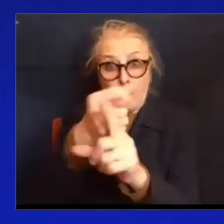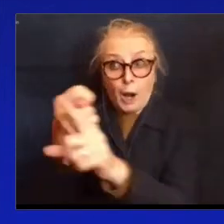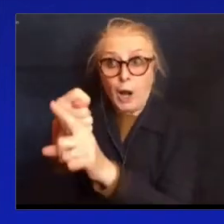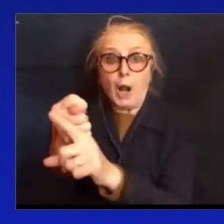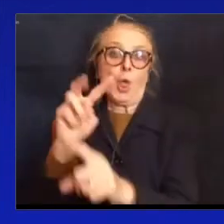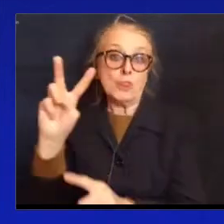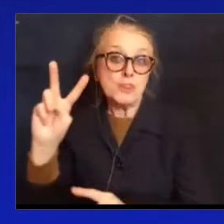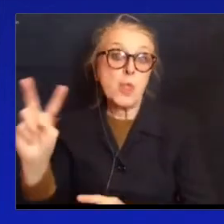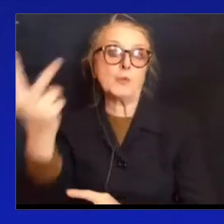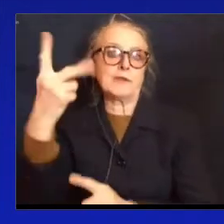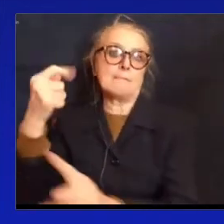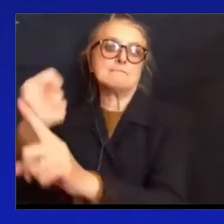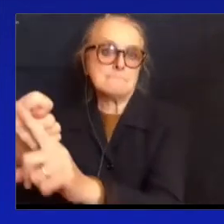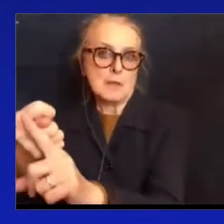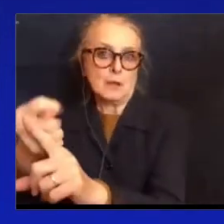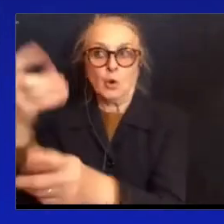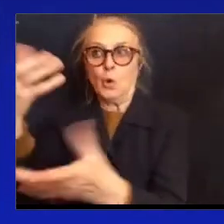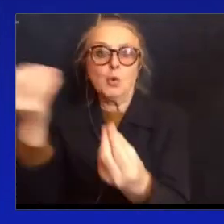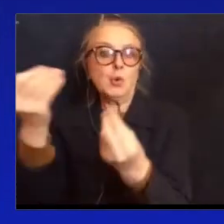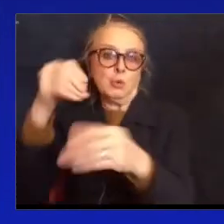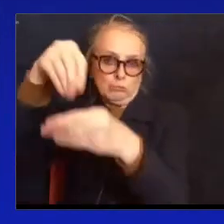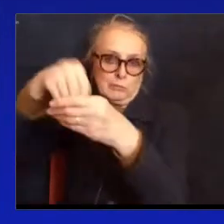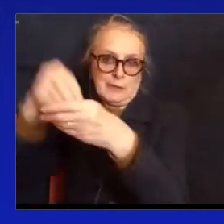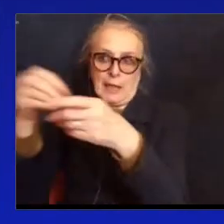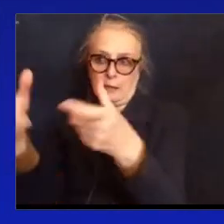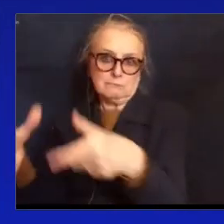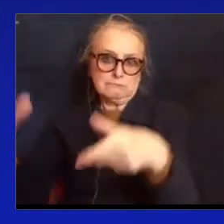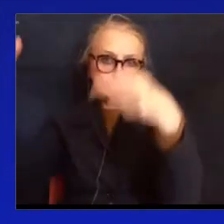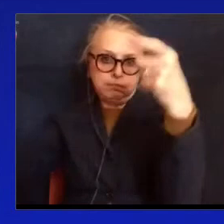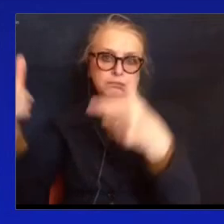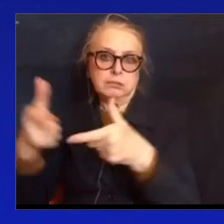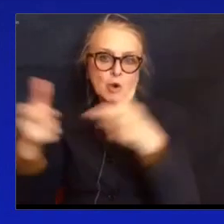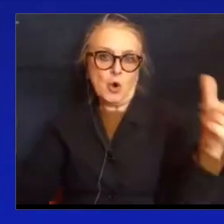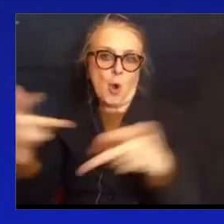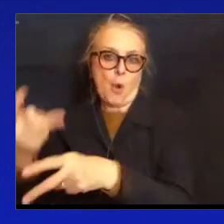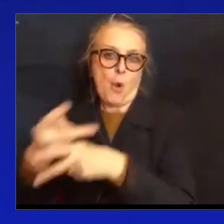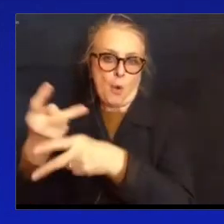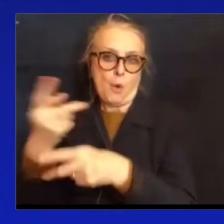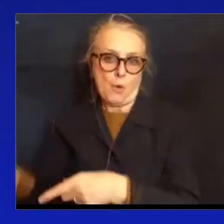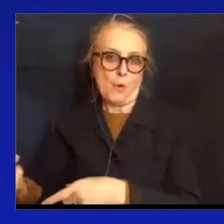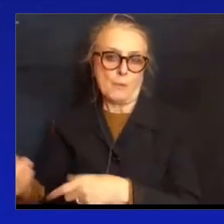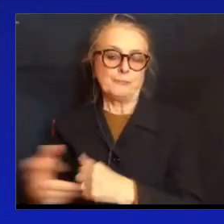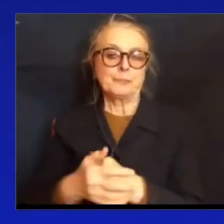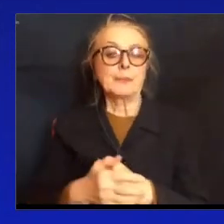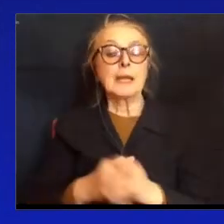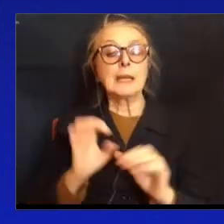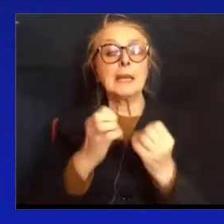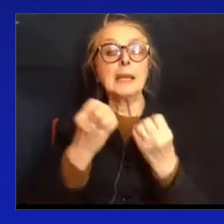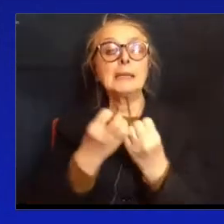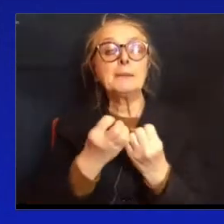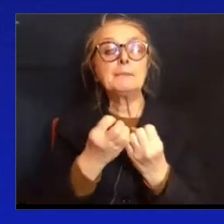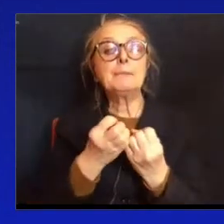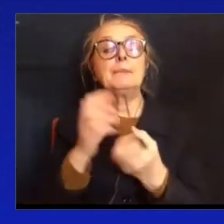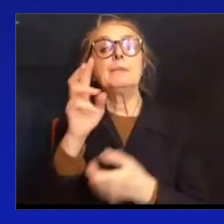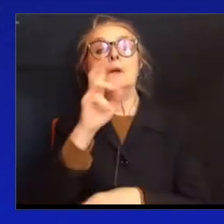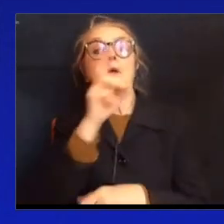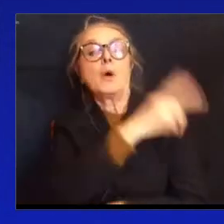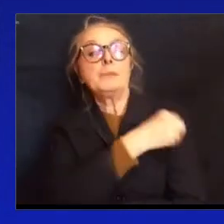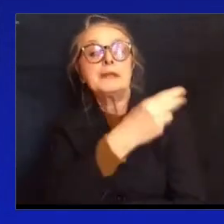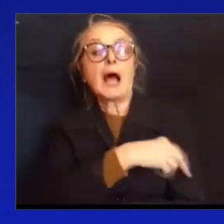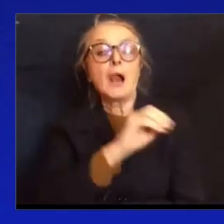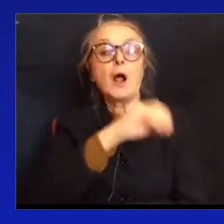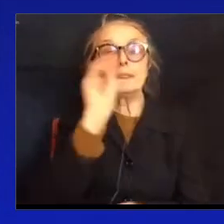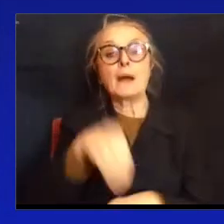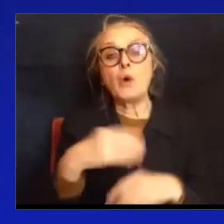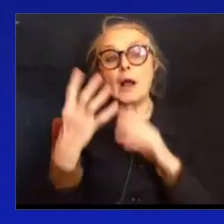running the math now, the Ottawa Hospital and the team is running the math now, if we're a little short, they're going to have to look to be able to allow us to